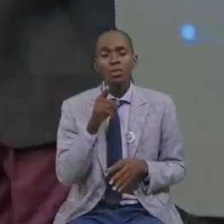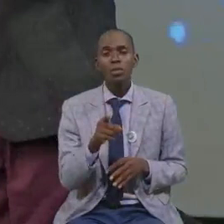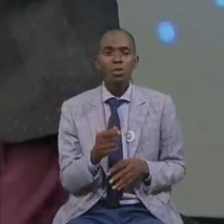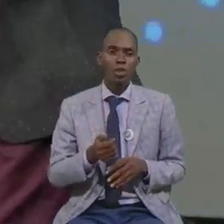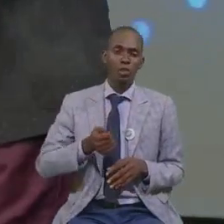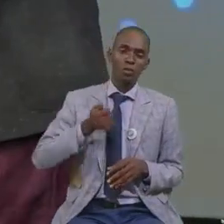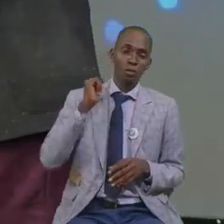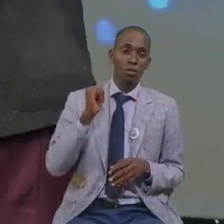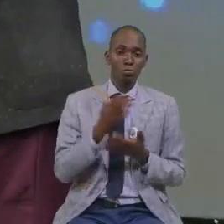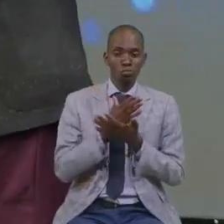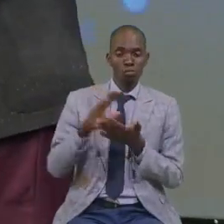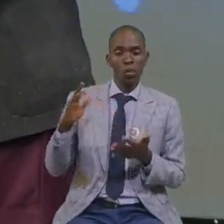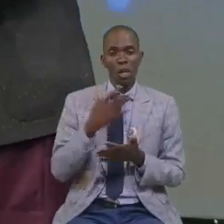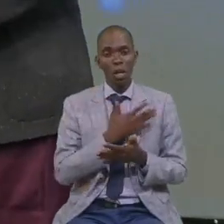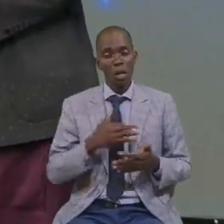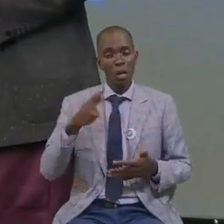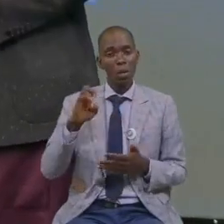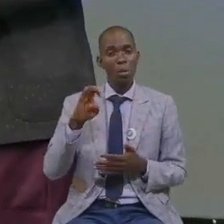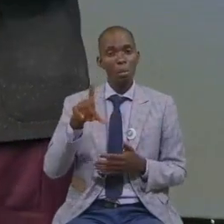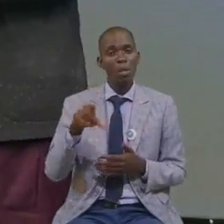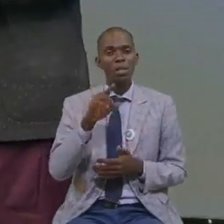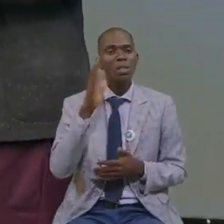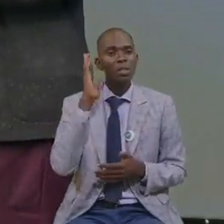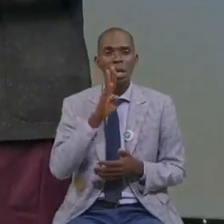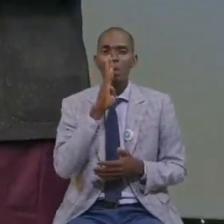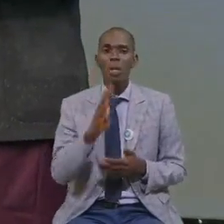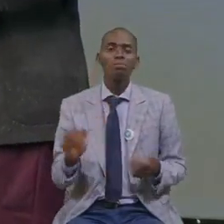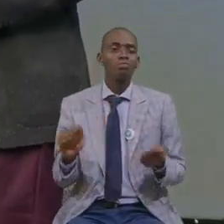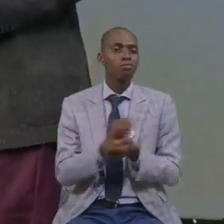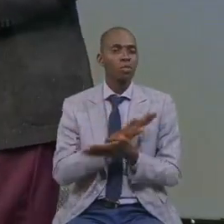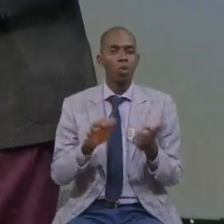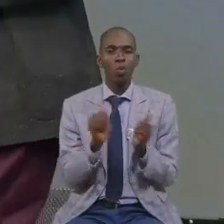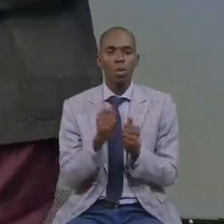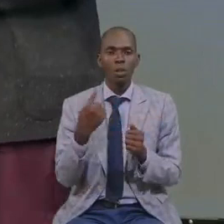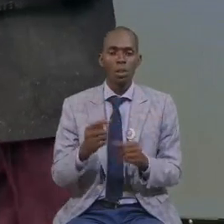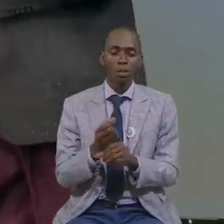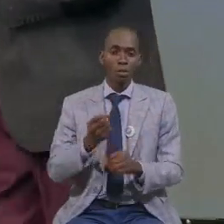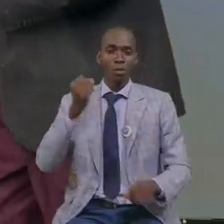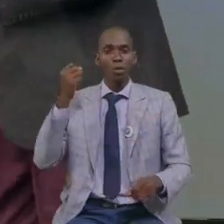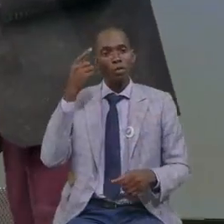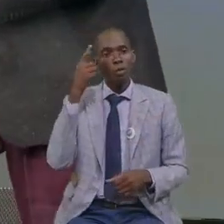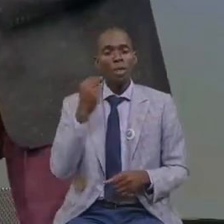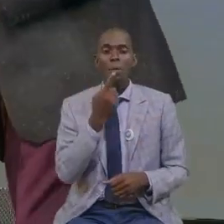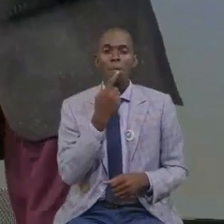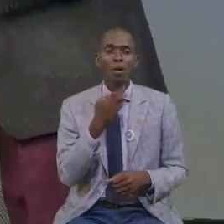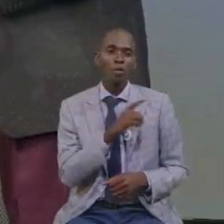rebel, ye shall be devoured with the sword, for the mouth of the Lord